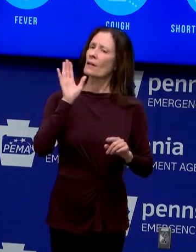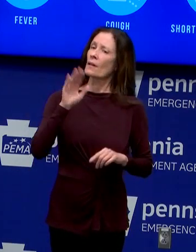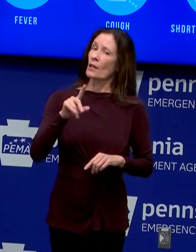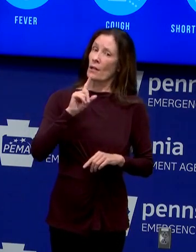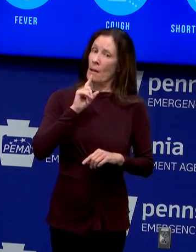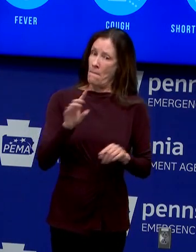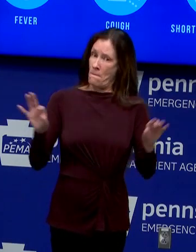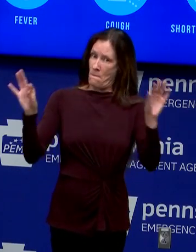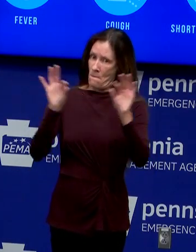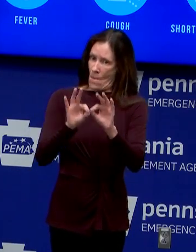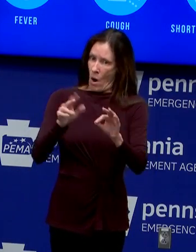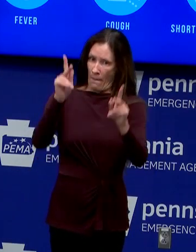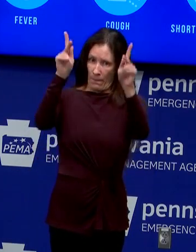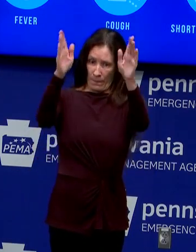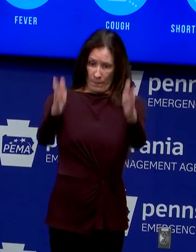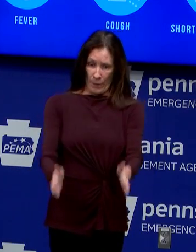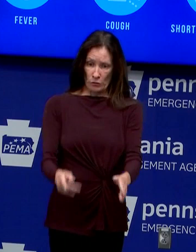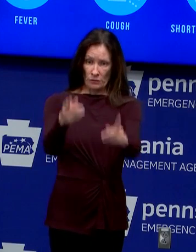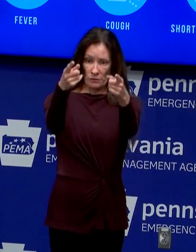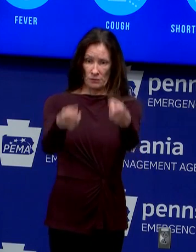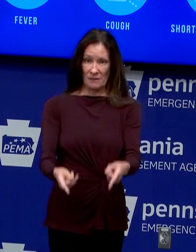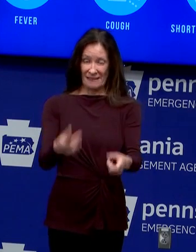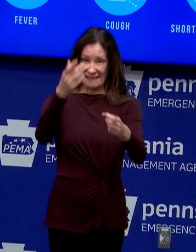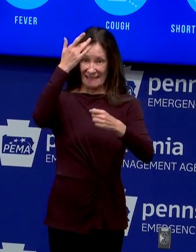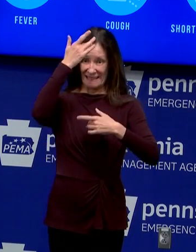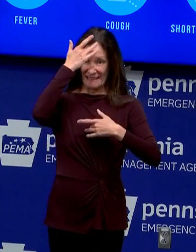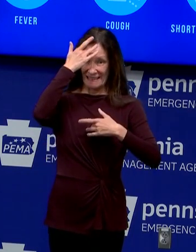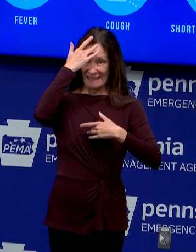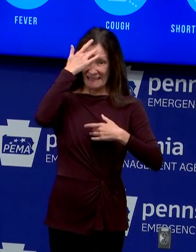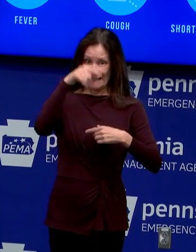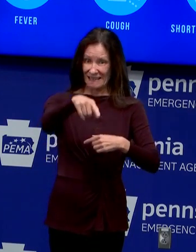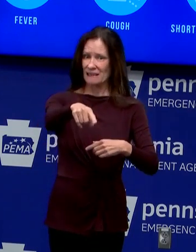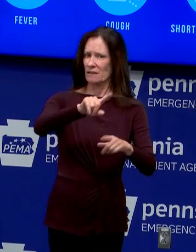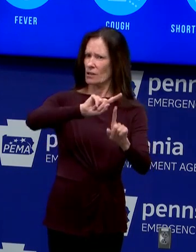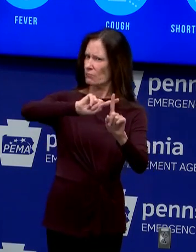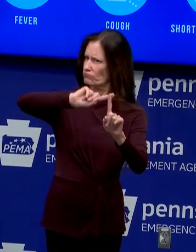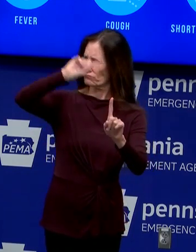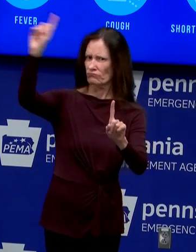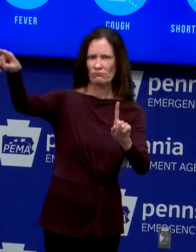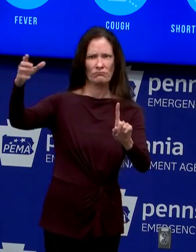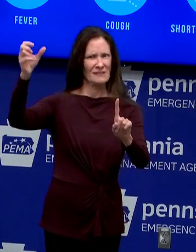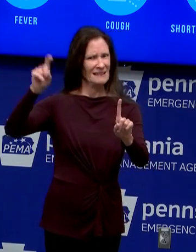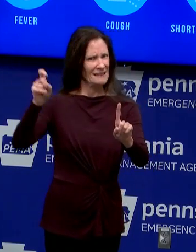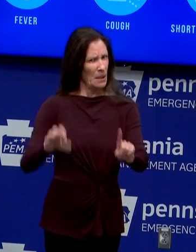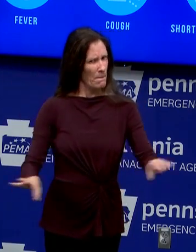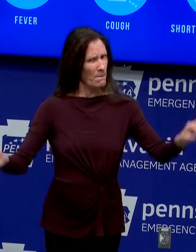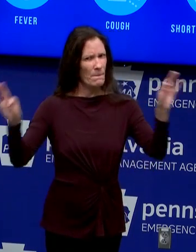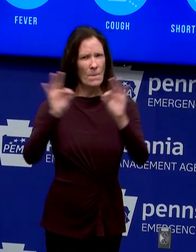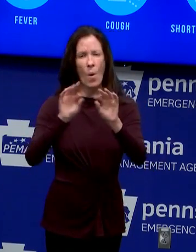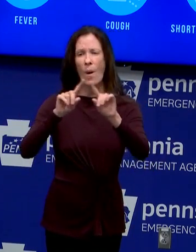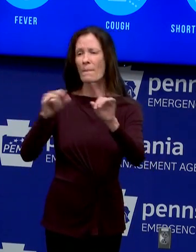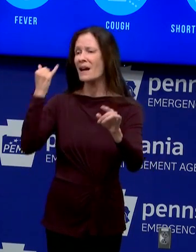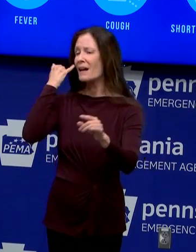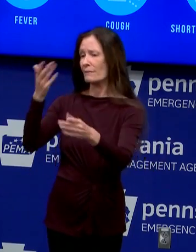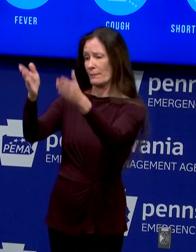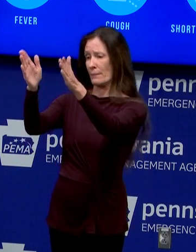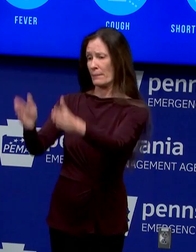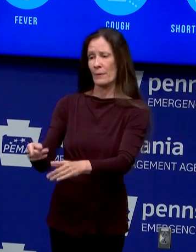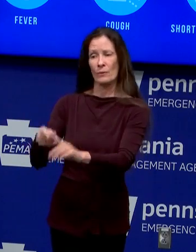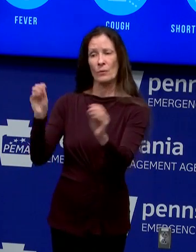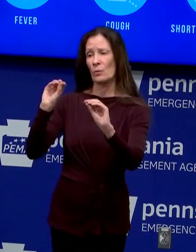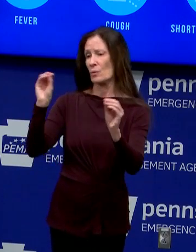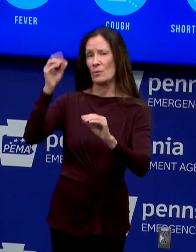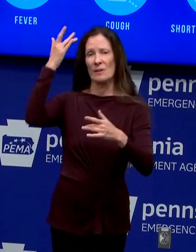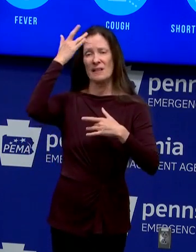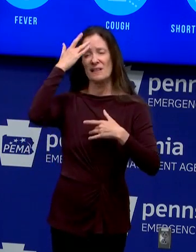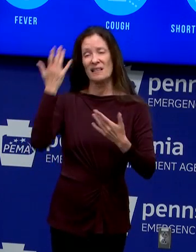asymptomatic individuals as well. Our priority is for symptomatic individuals, but as we announced today, they're going to be expanding their sites.